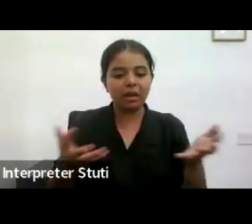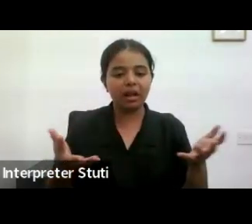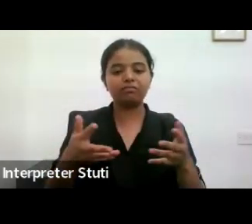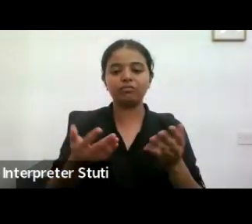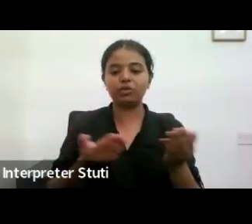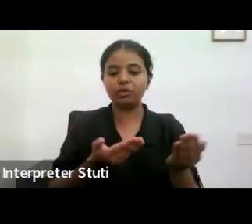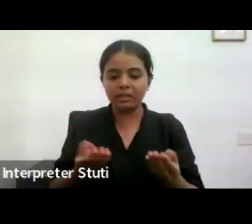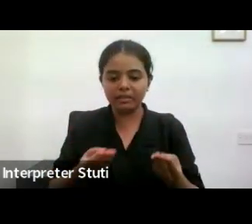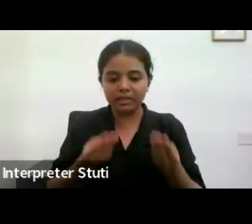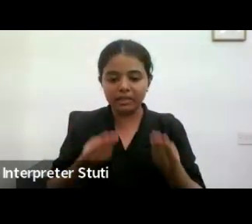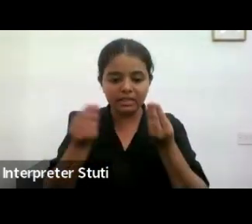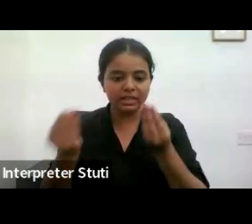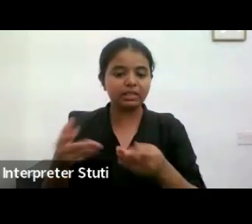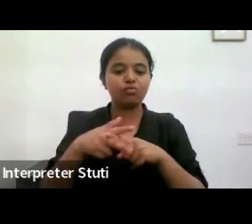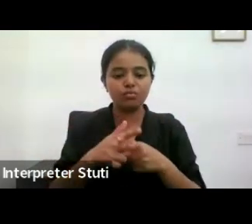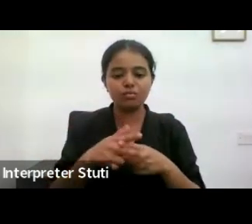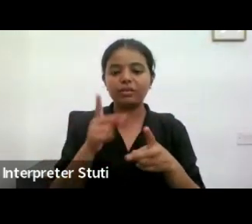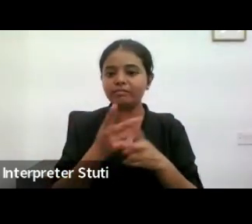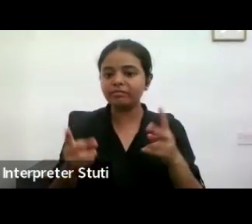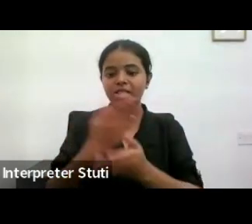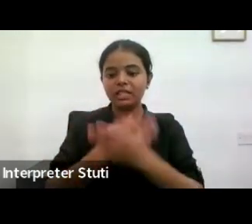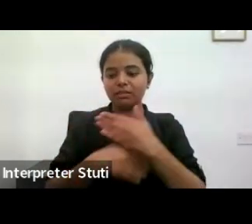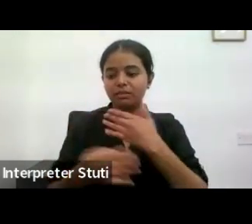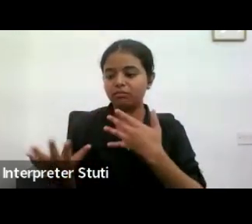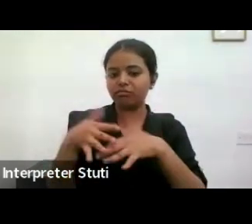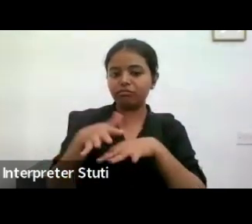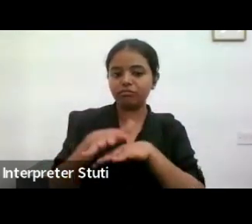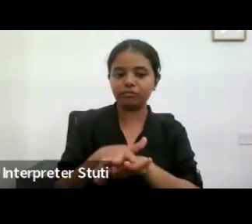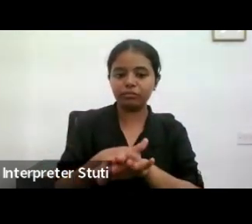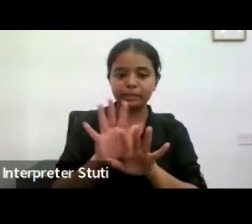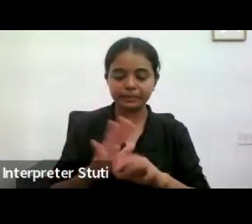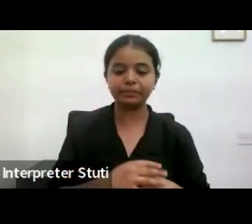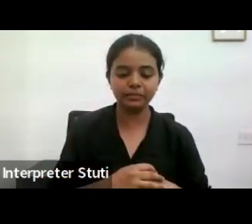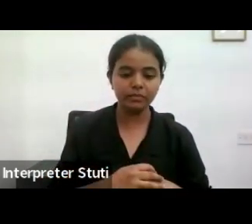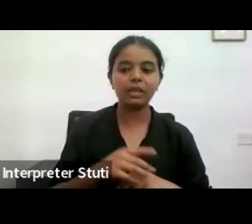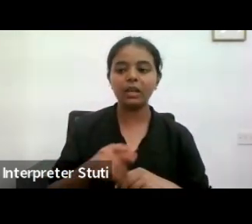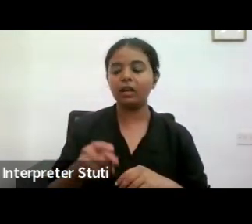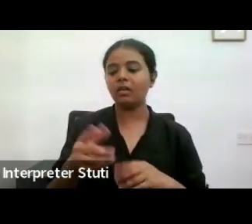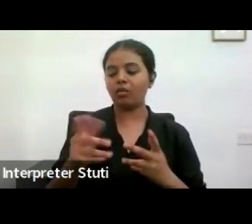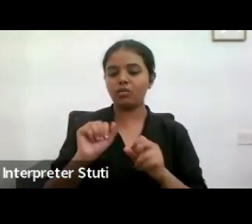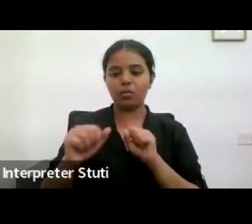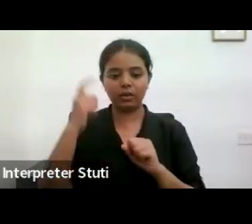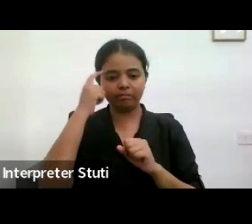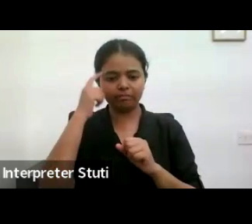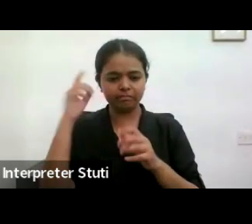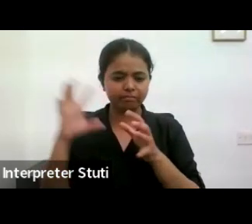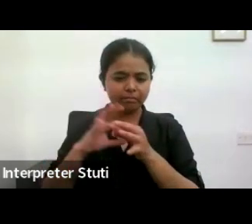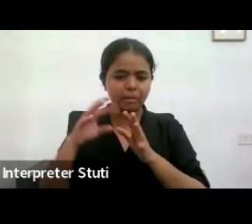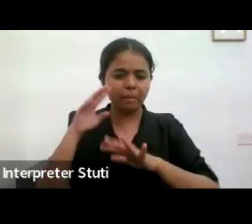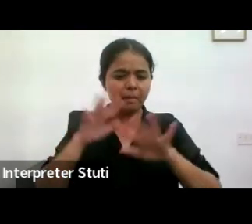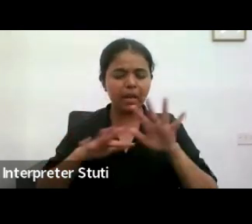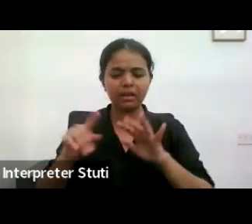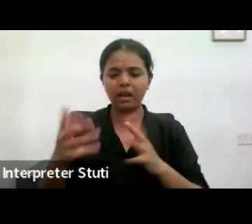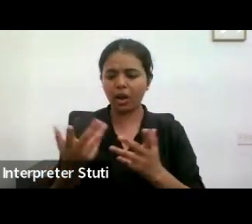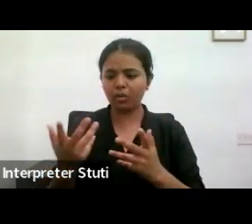Do we have questions or topic areas in case planning, which Radhika has mentioned